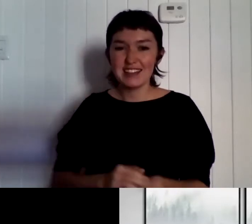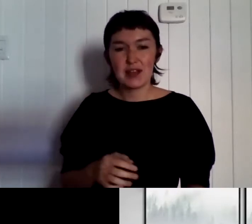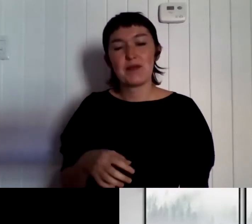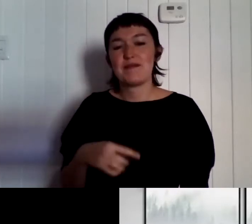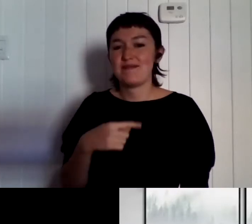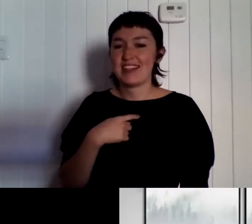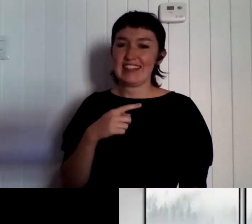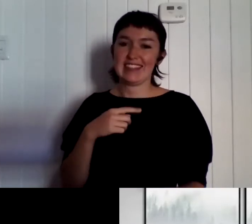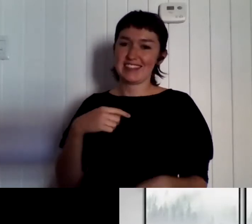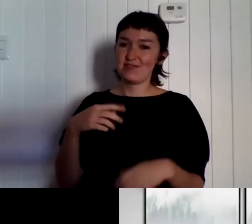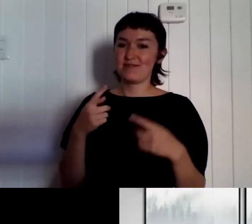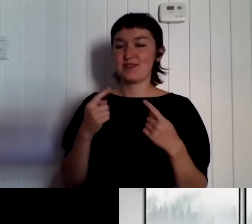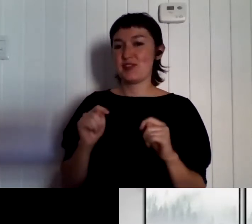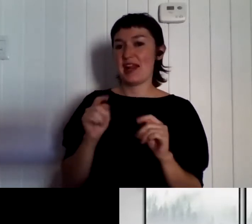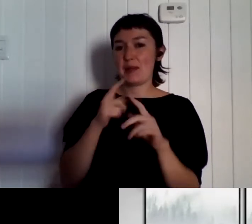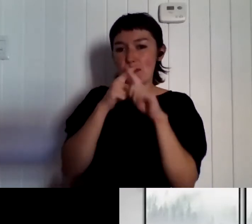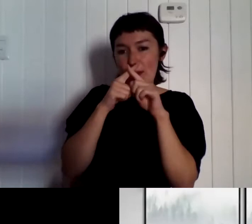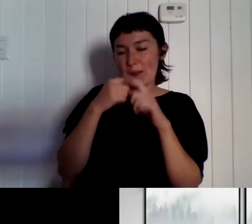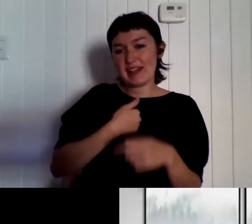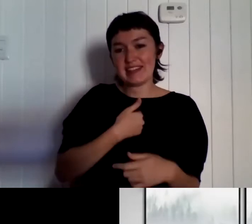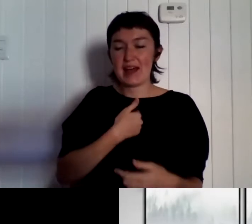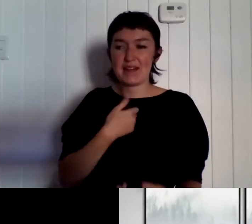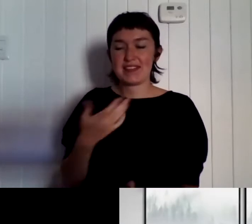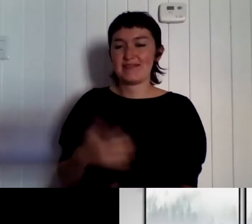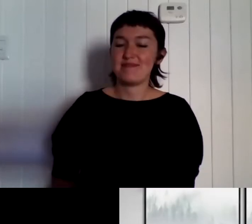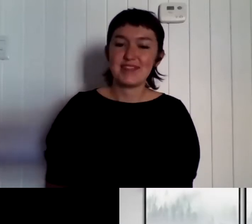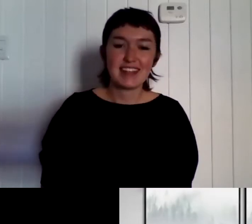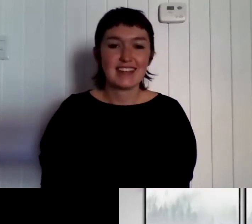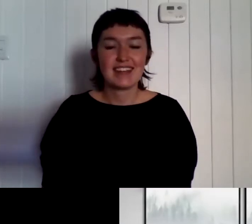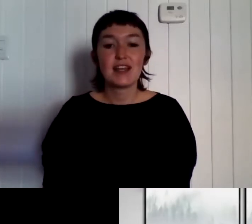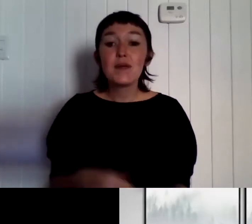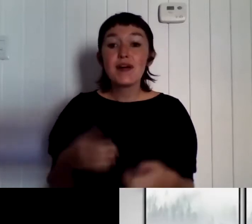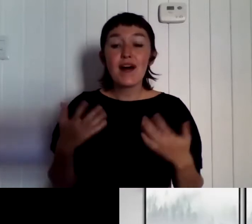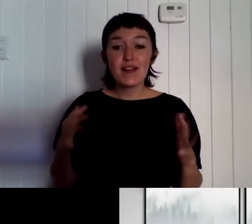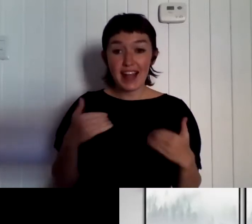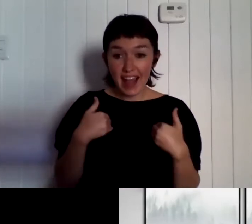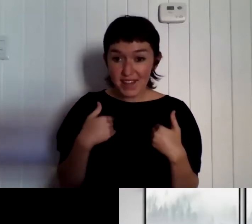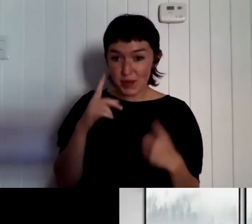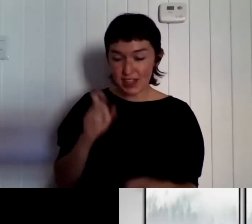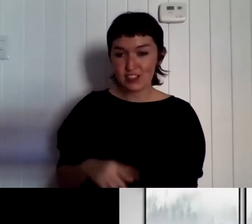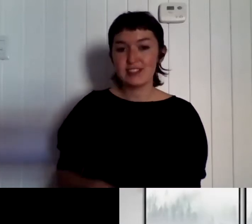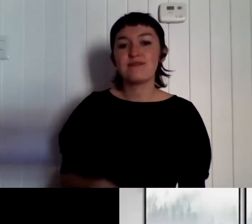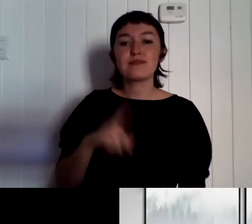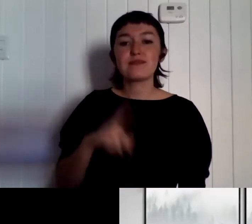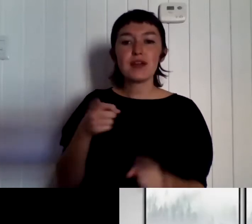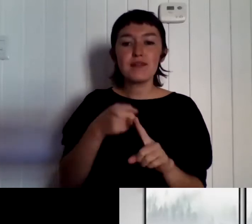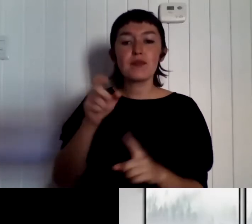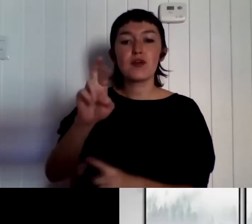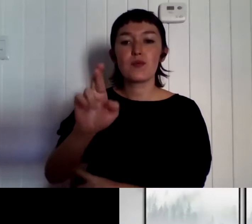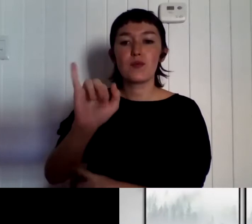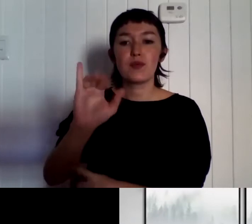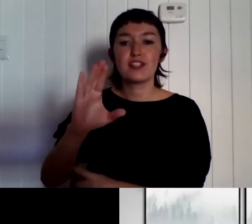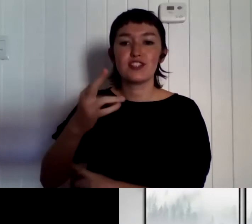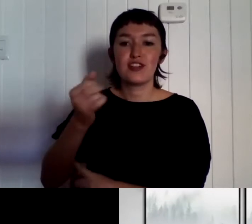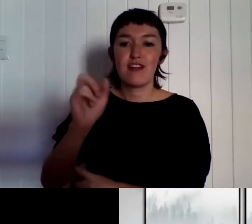just singing, we'll call it. Okay, so we have questions already coming in. So we got a question from Richard. Why